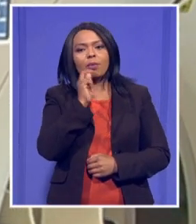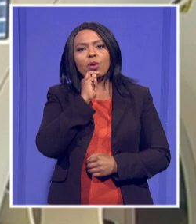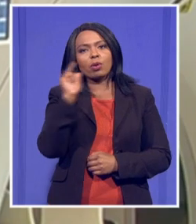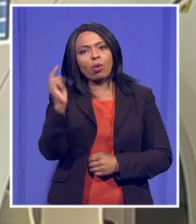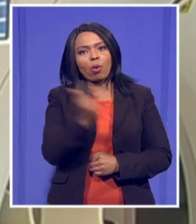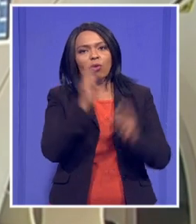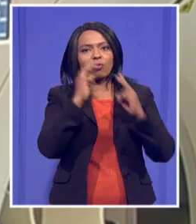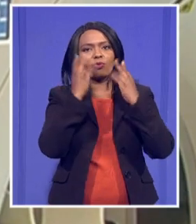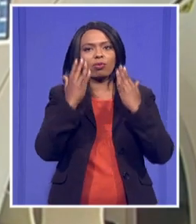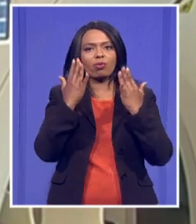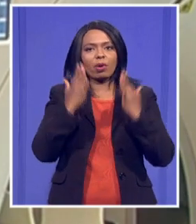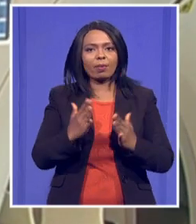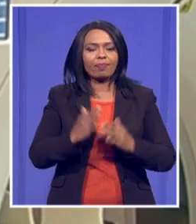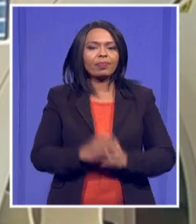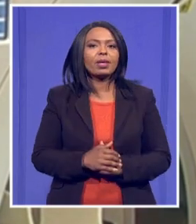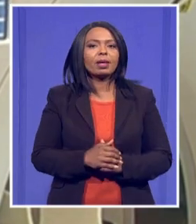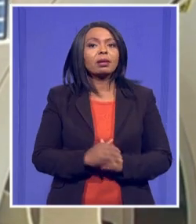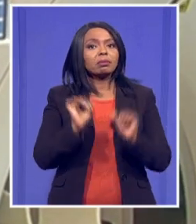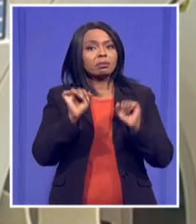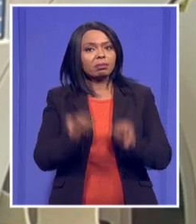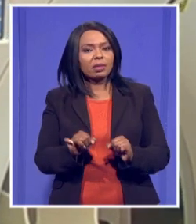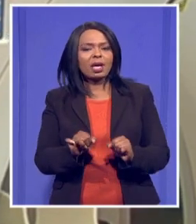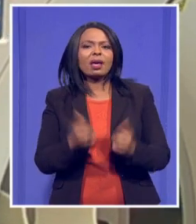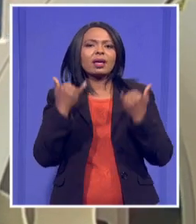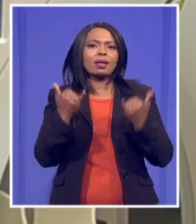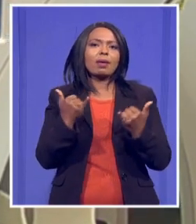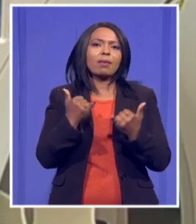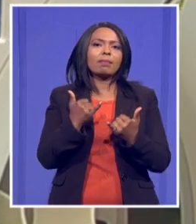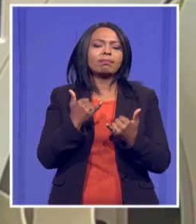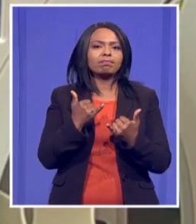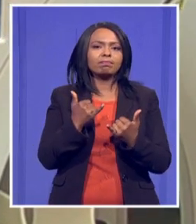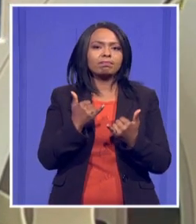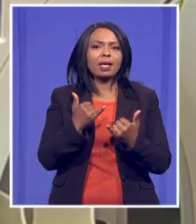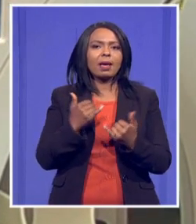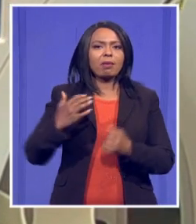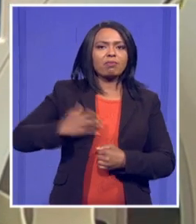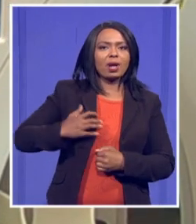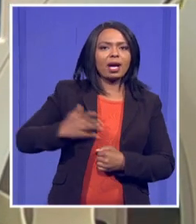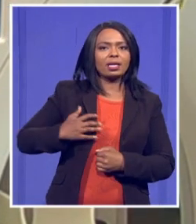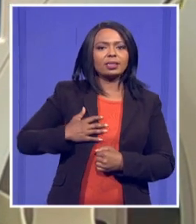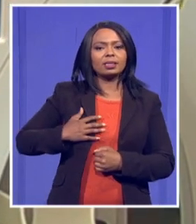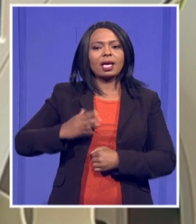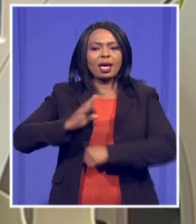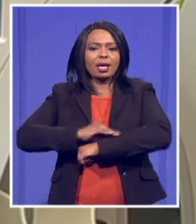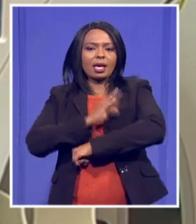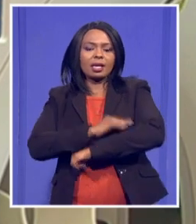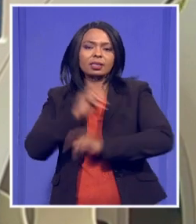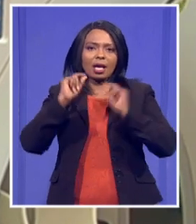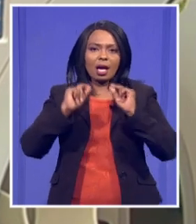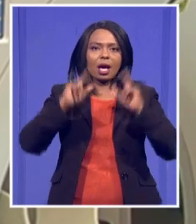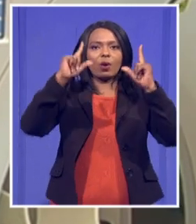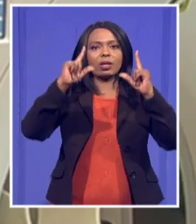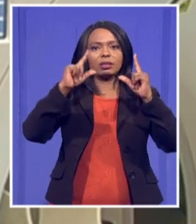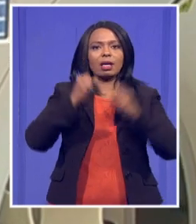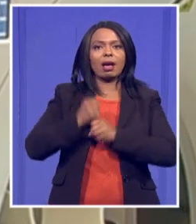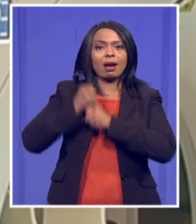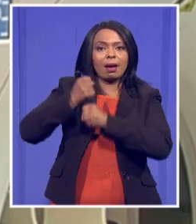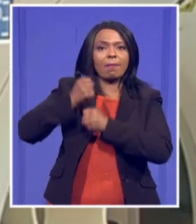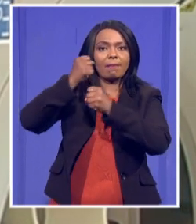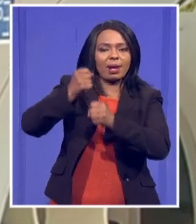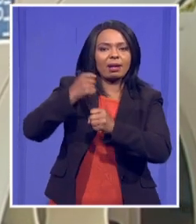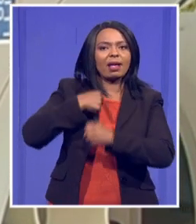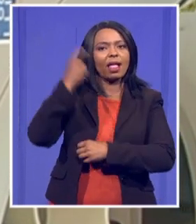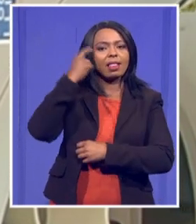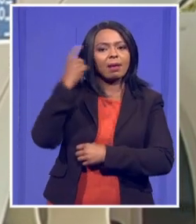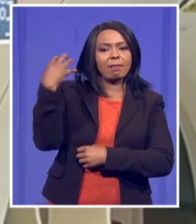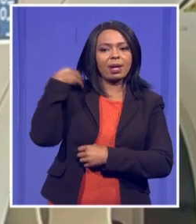your viewers out there. As part of the breast cancer awareness campaign, I think the minister